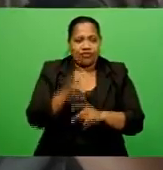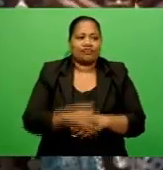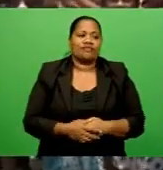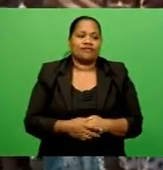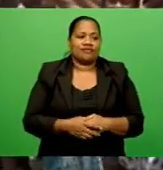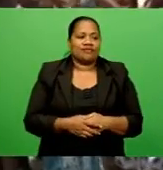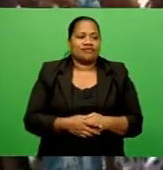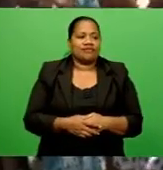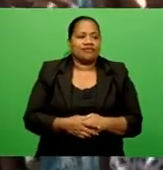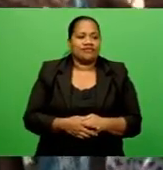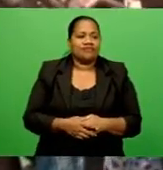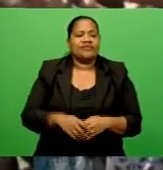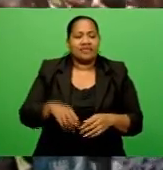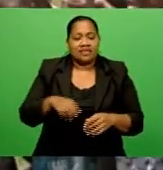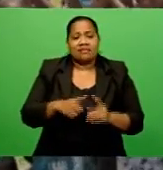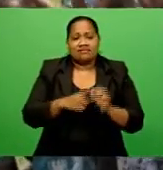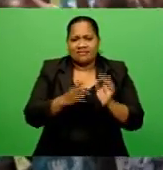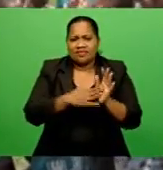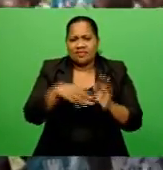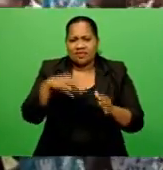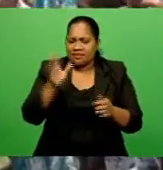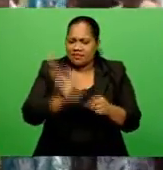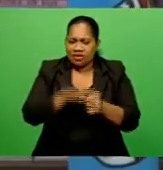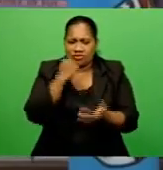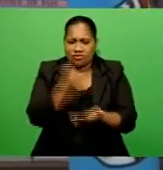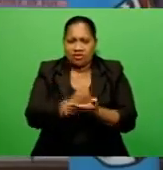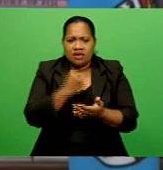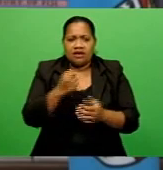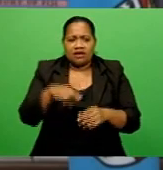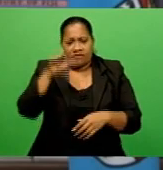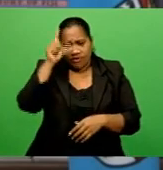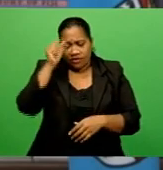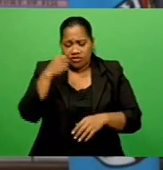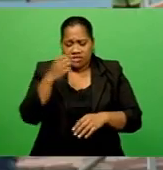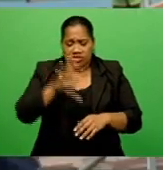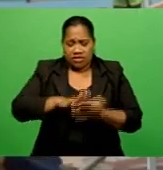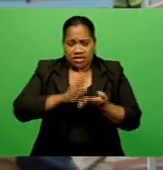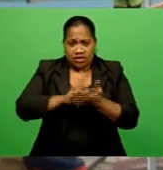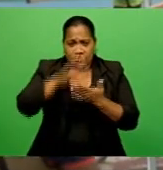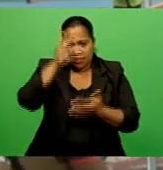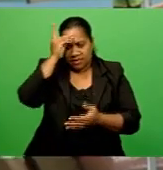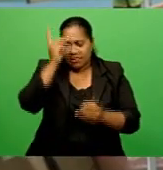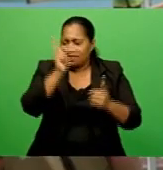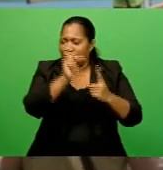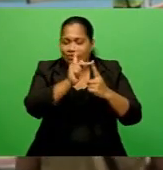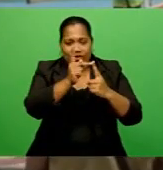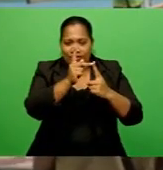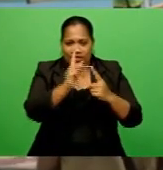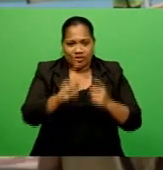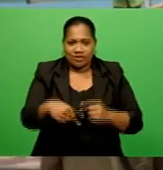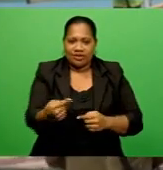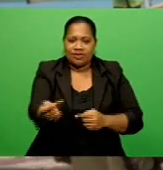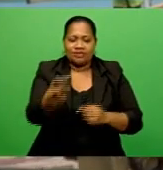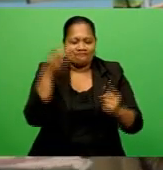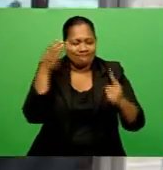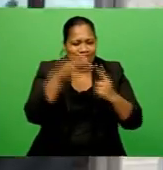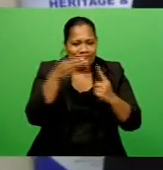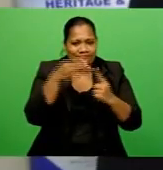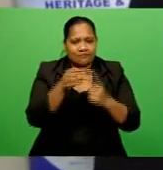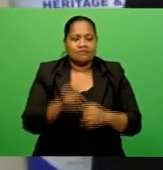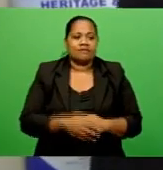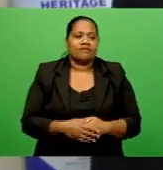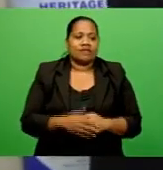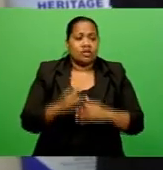ensured that students' education remains a priority. For your government, rebuilding your school is our single highest